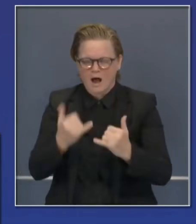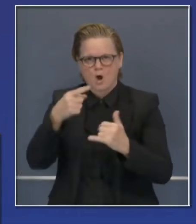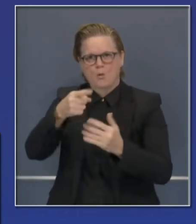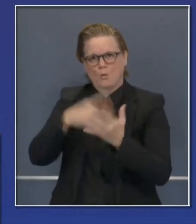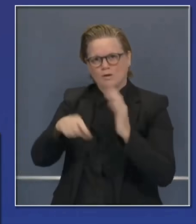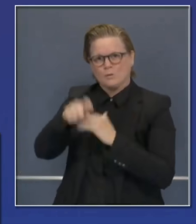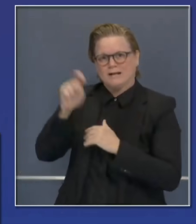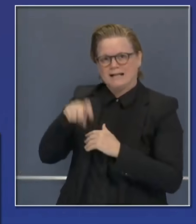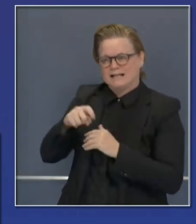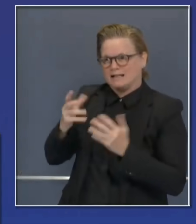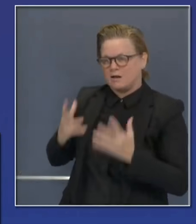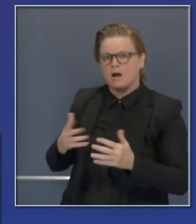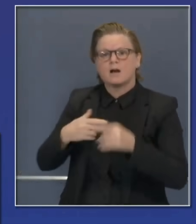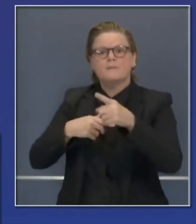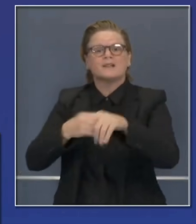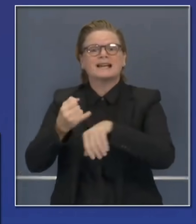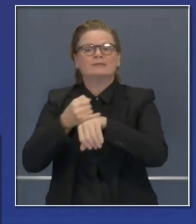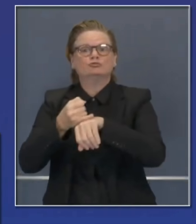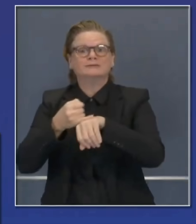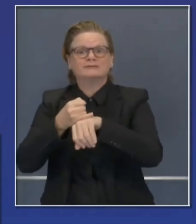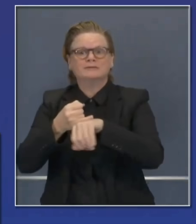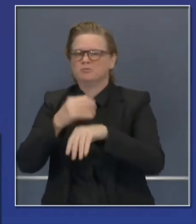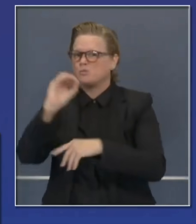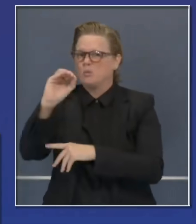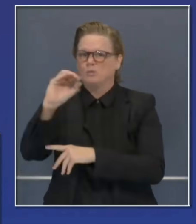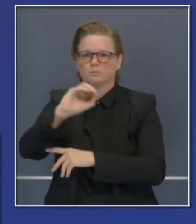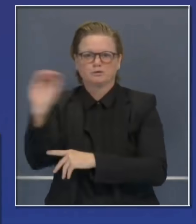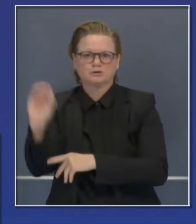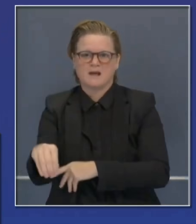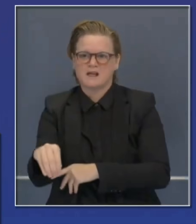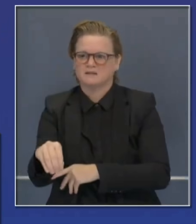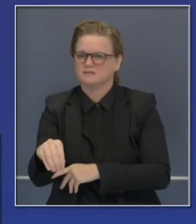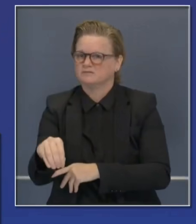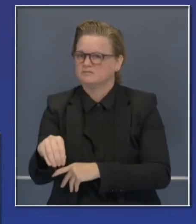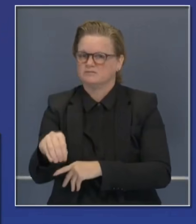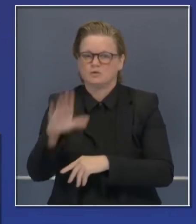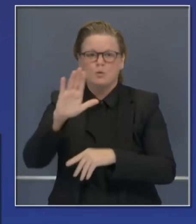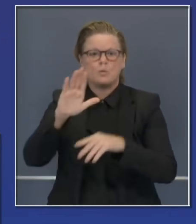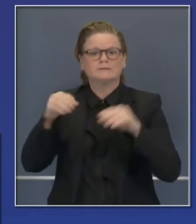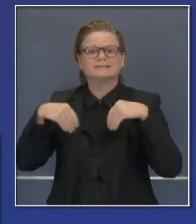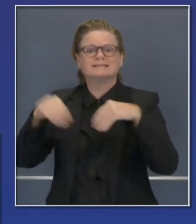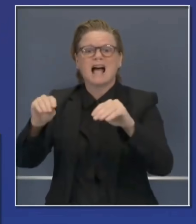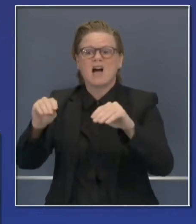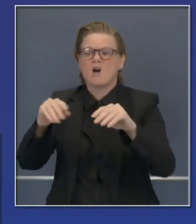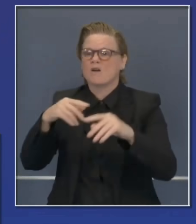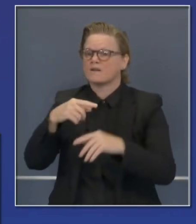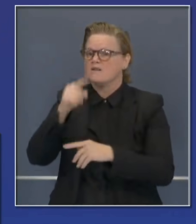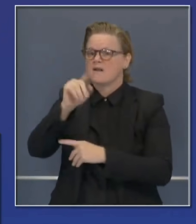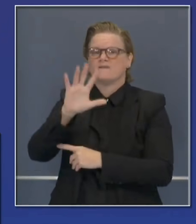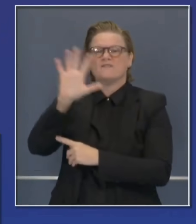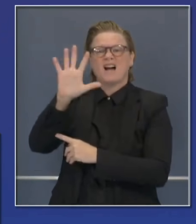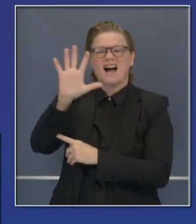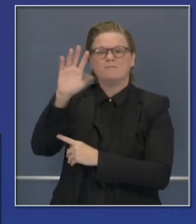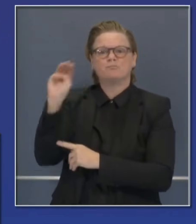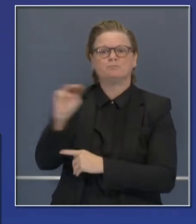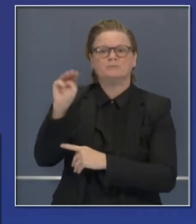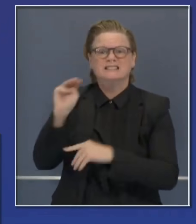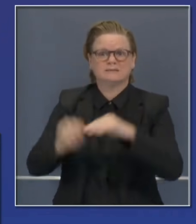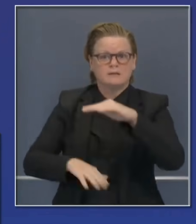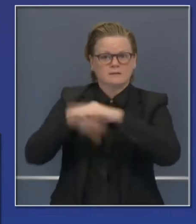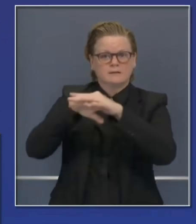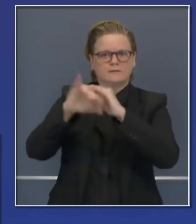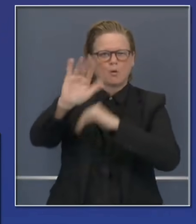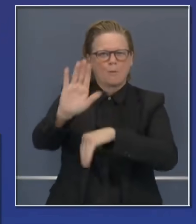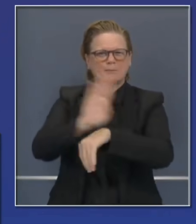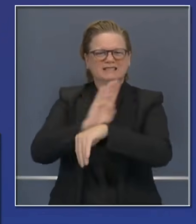in sales. I would change the language a little bit, so I want to clarify that second bullet point. Expanded interest payment agreements to larger